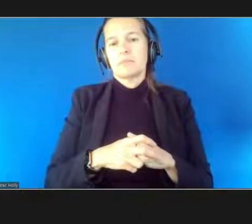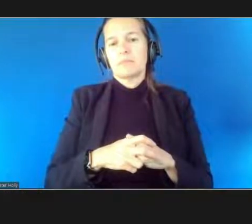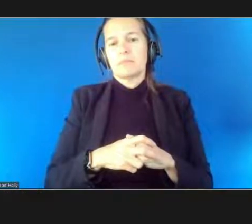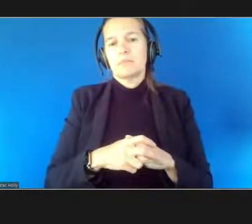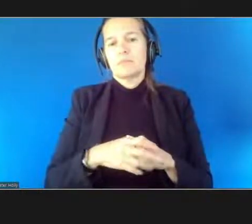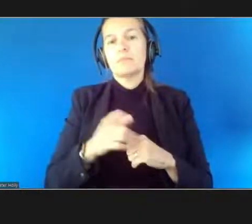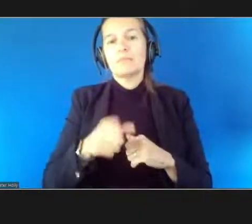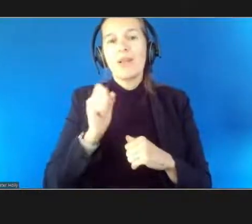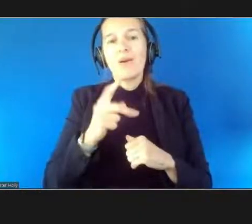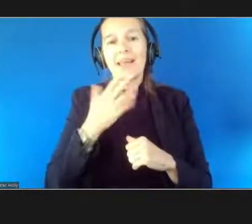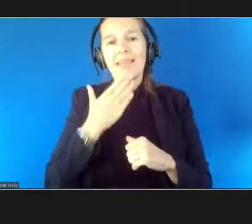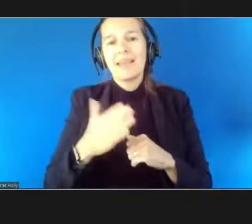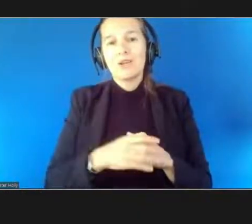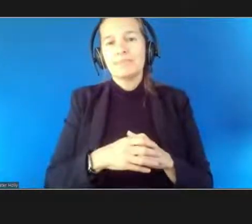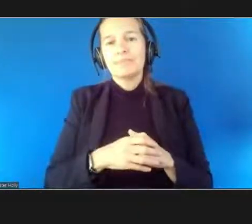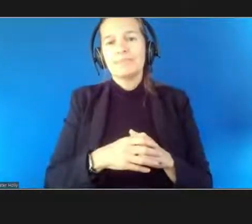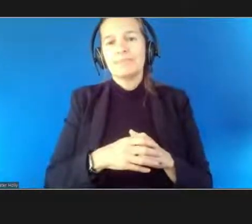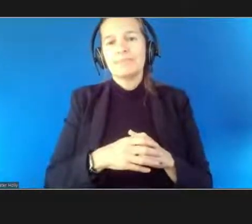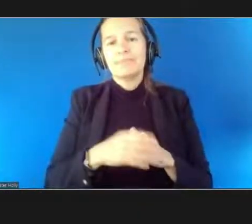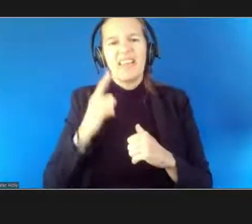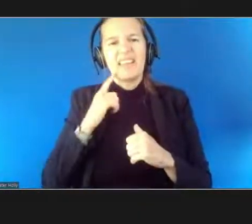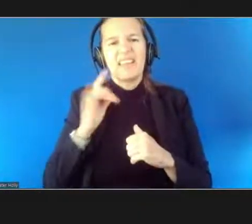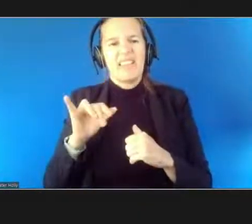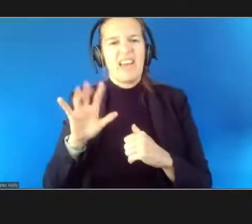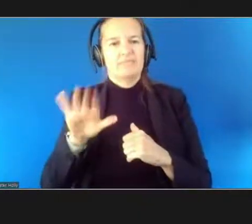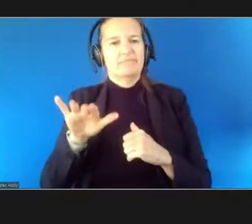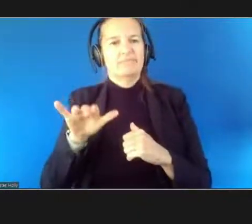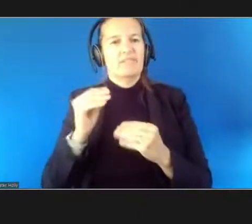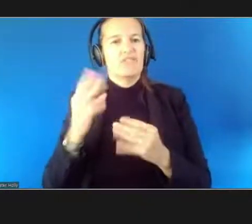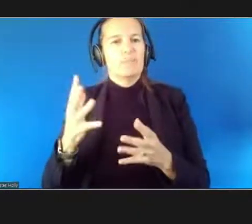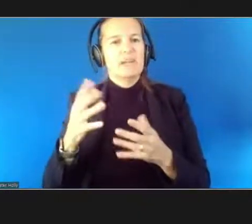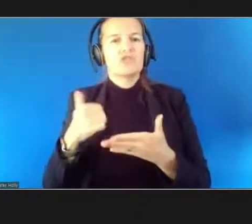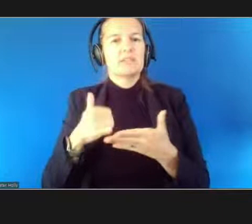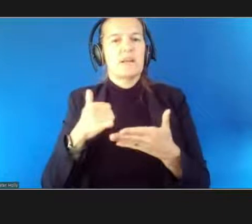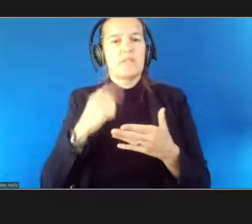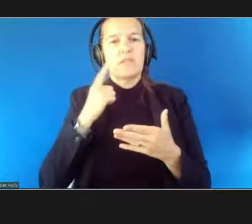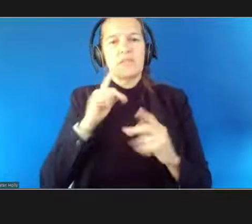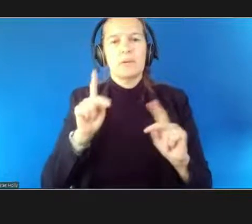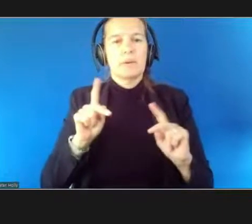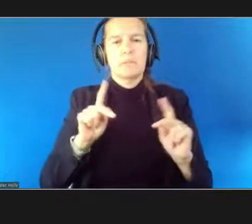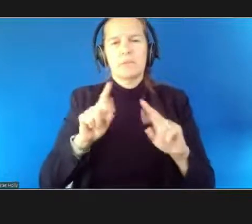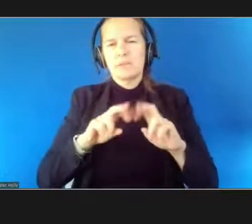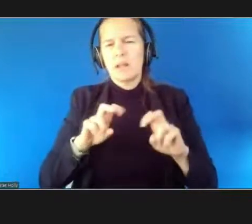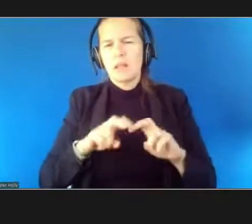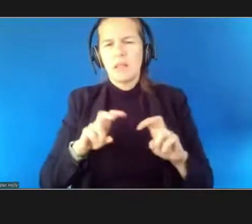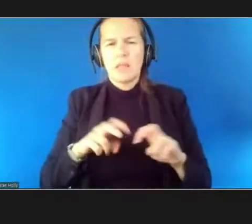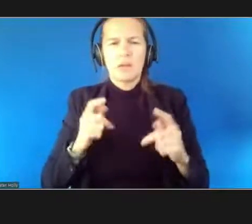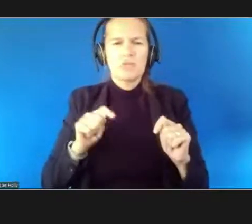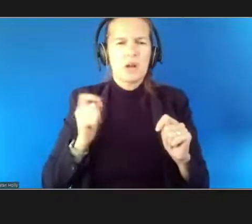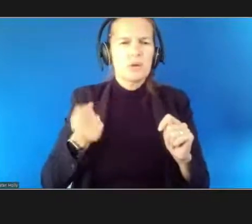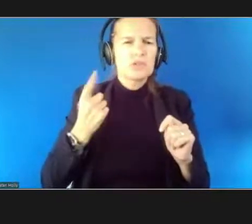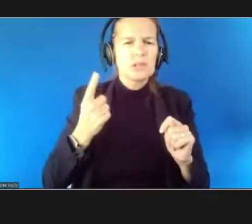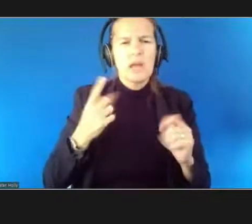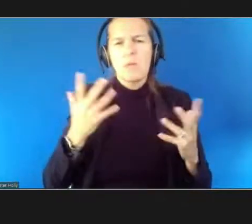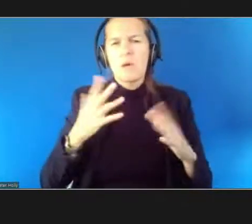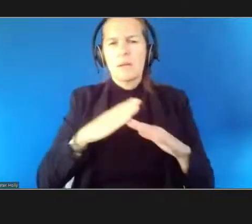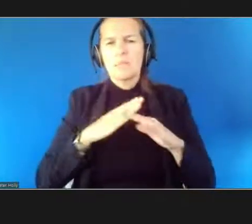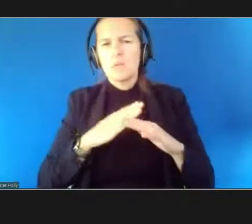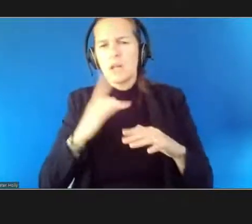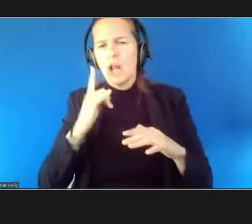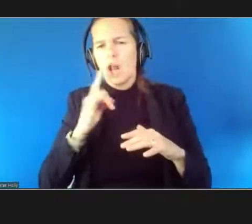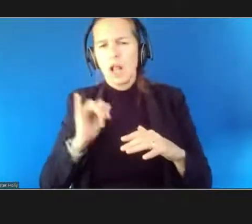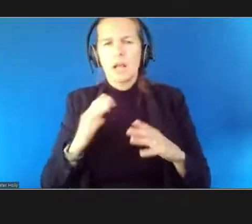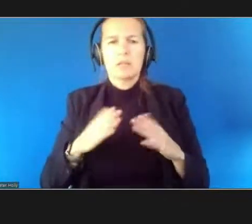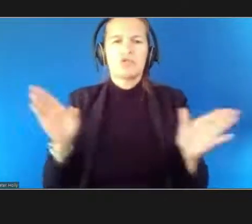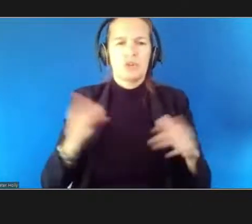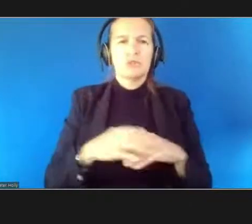Okay, thank you. I think that additional part is really helpful for people to understand in terms of immunity in general. Yeah.